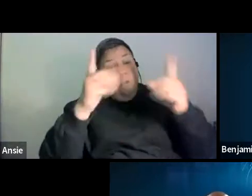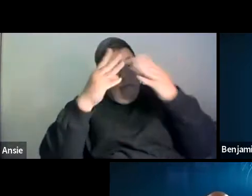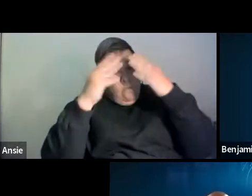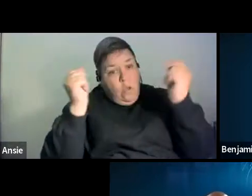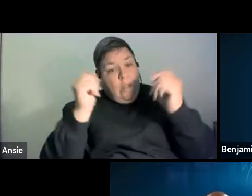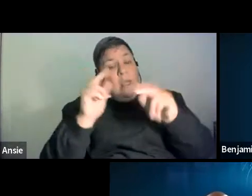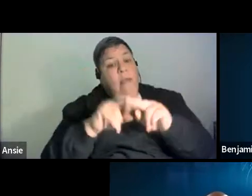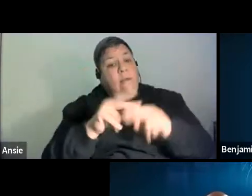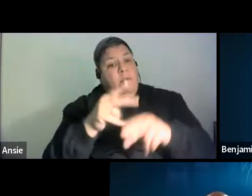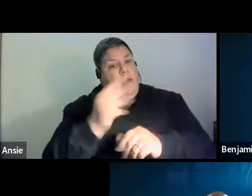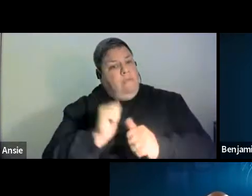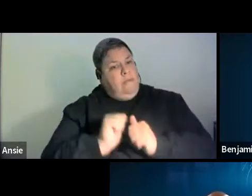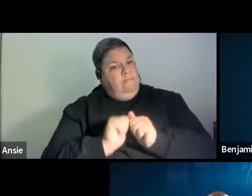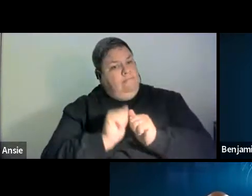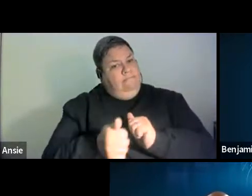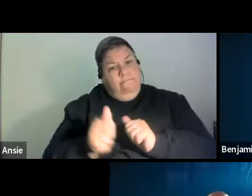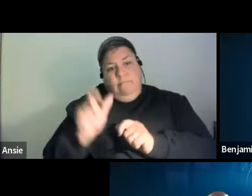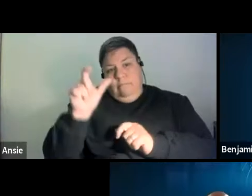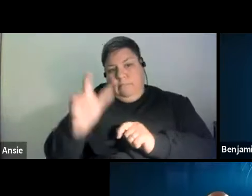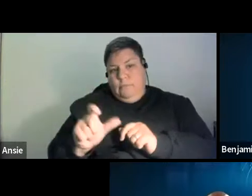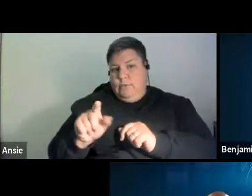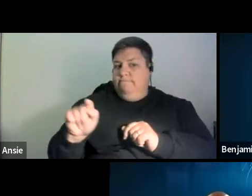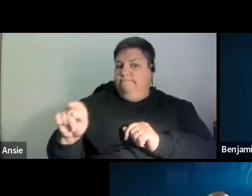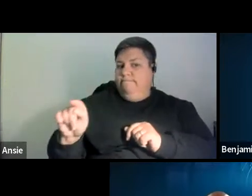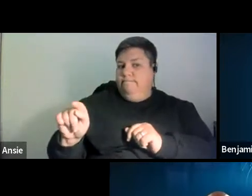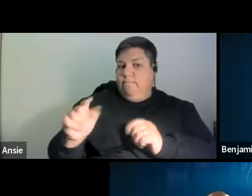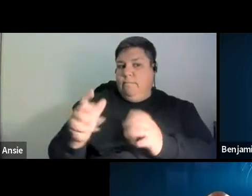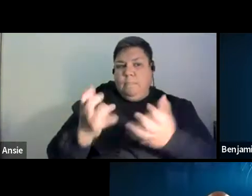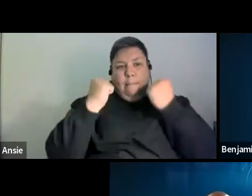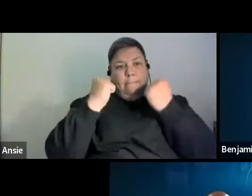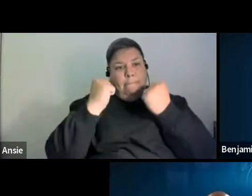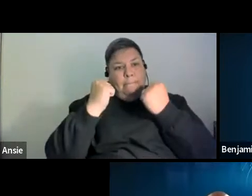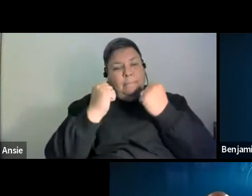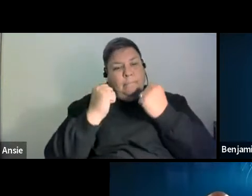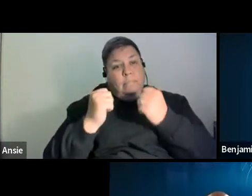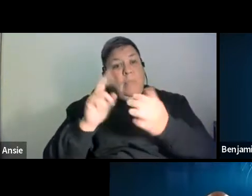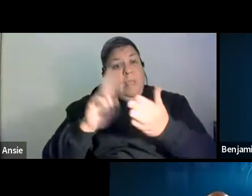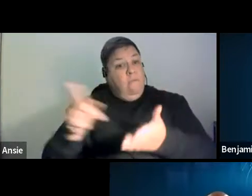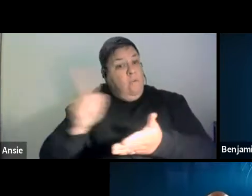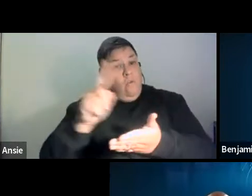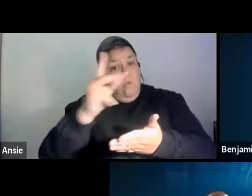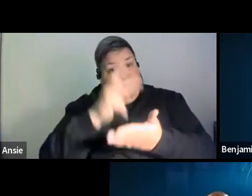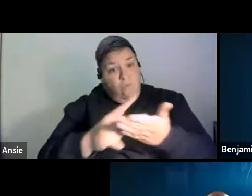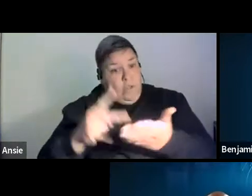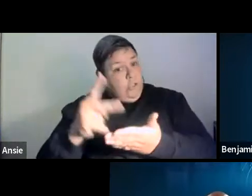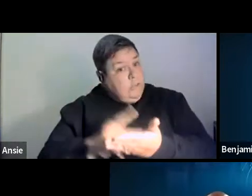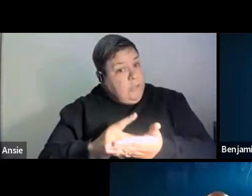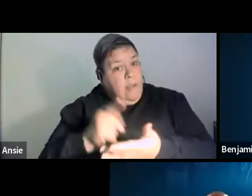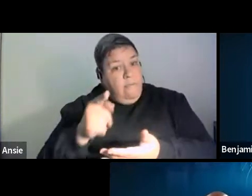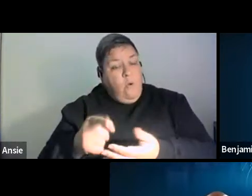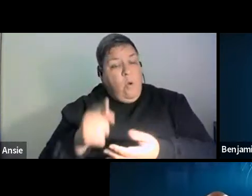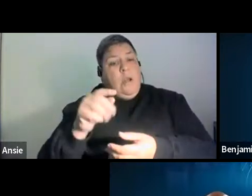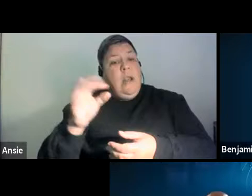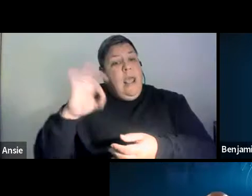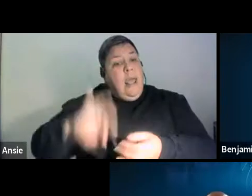heir for that deceased estate who is possibly not registered for income tax at the time, they have to